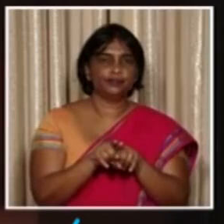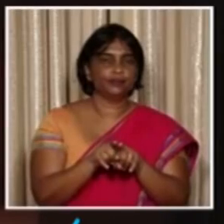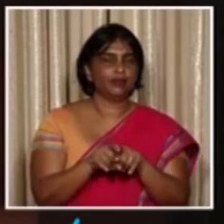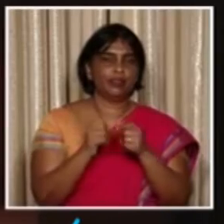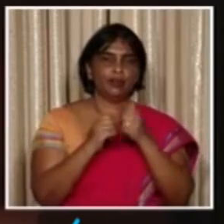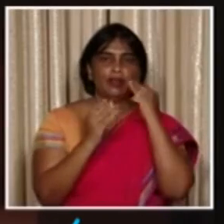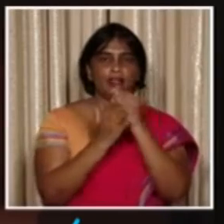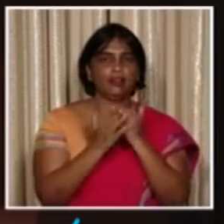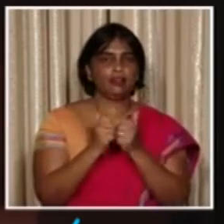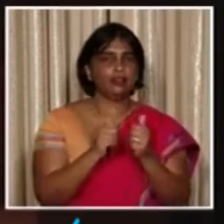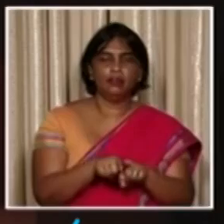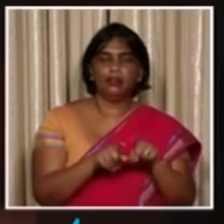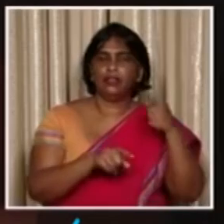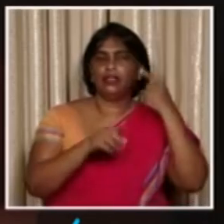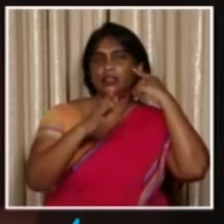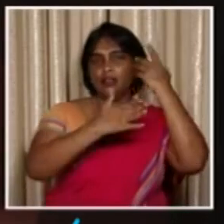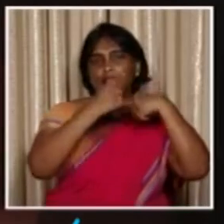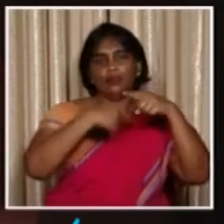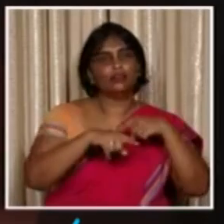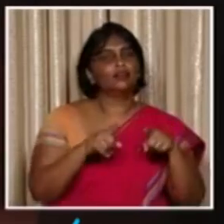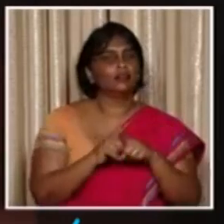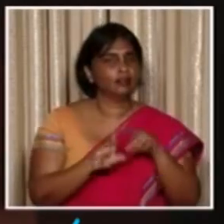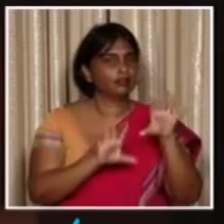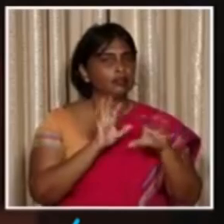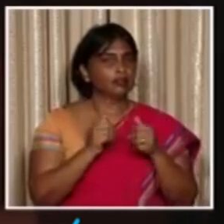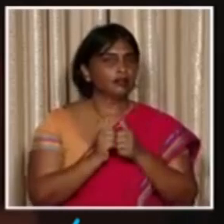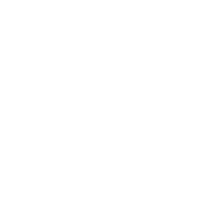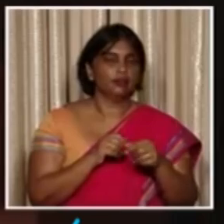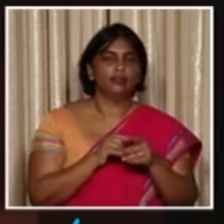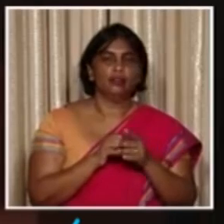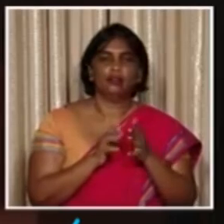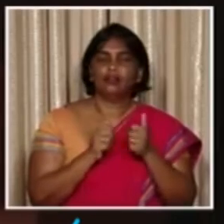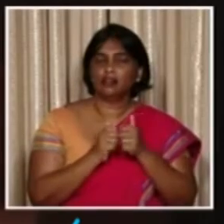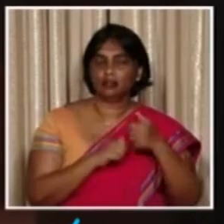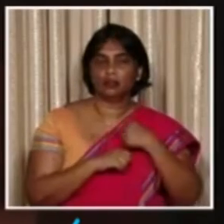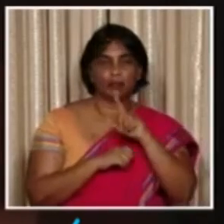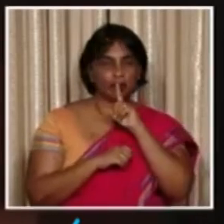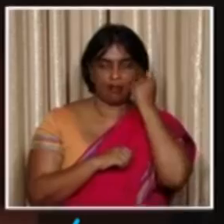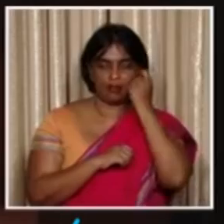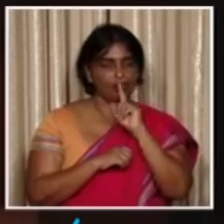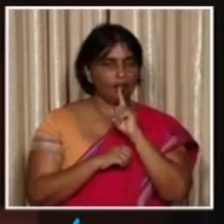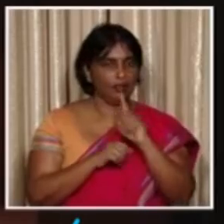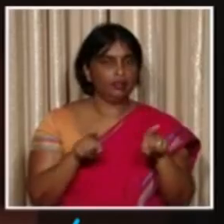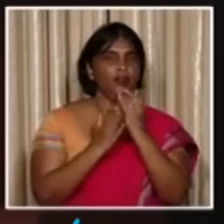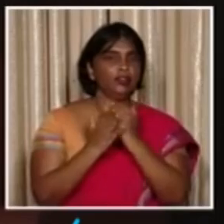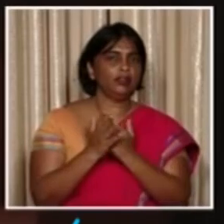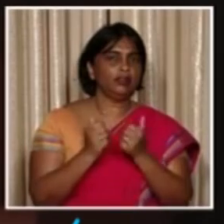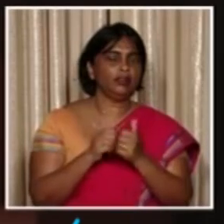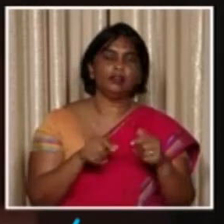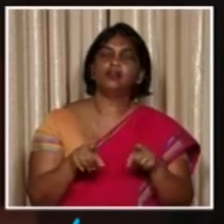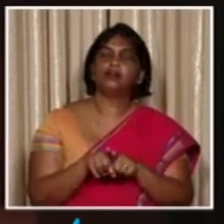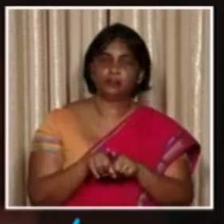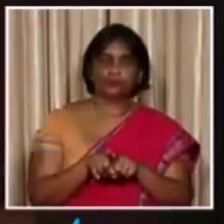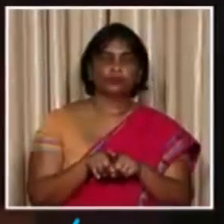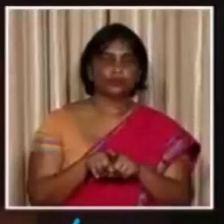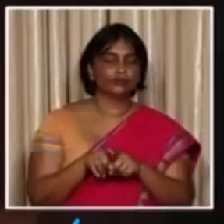For the 9/11 commissions, there were 5 Democrats and 5 Republicans each. This proposed committee should have a similar composition. If not, we cannot participate